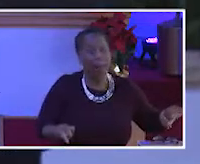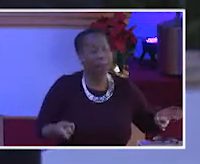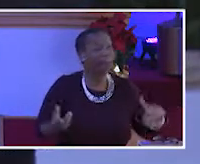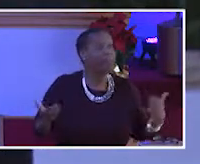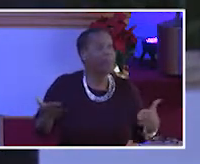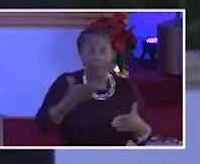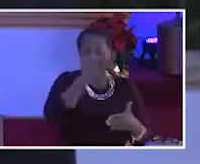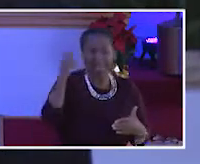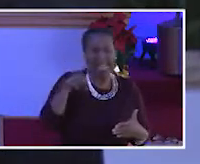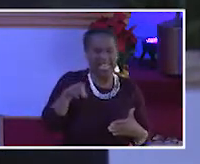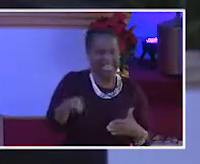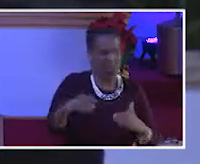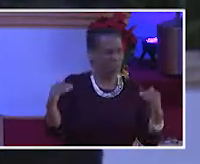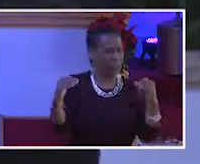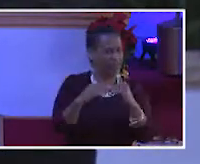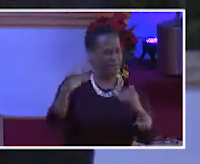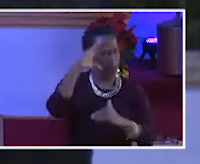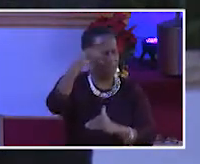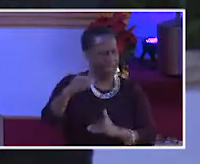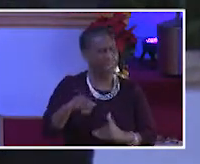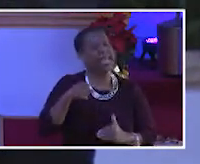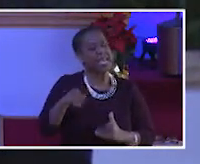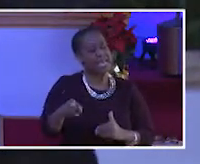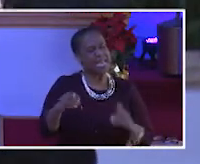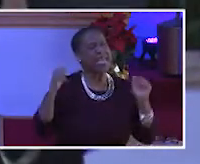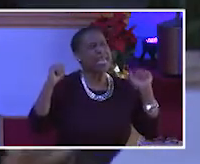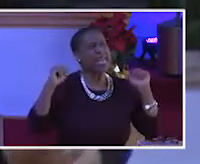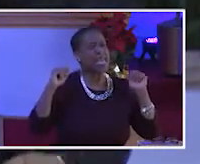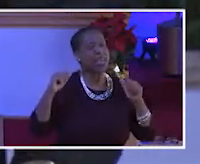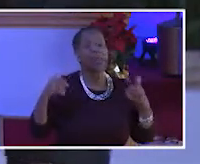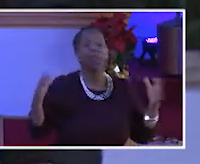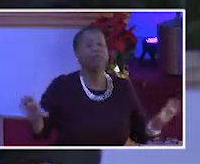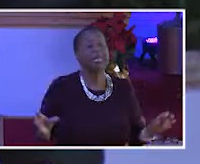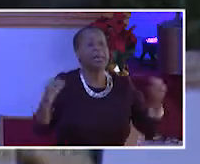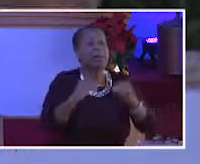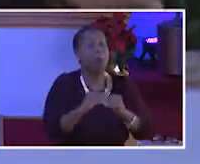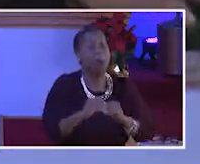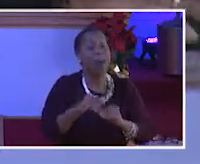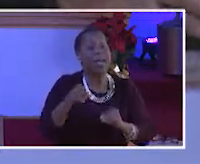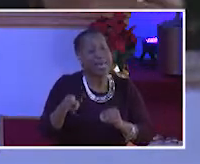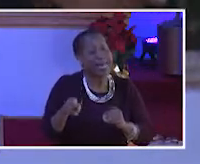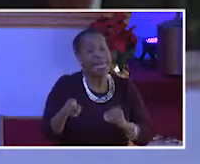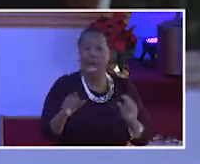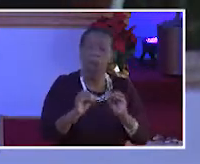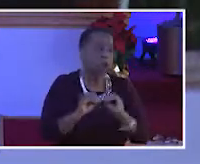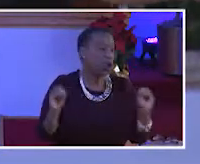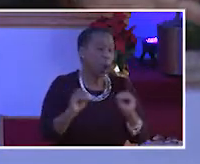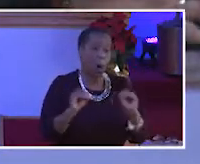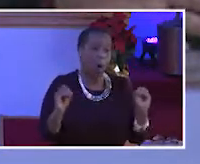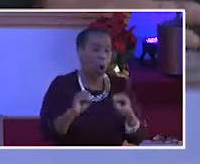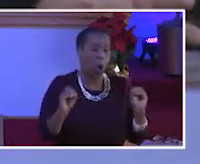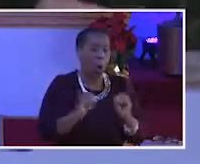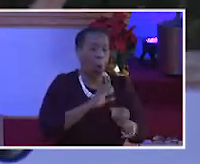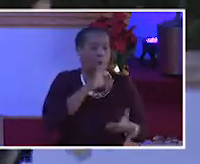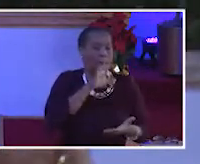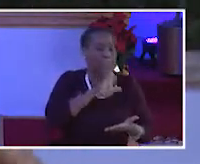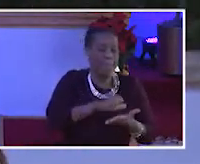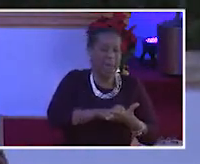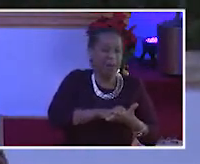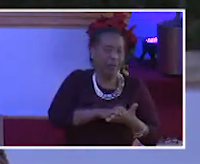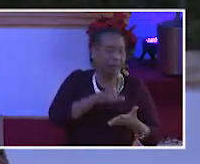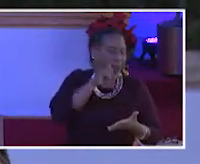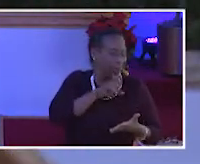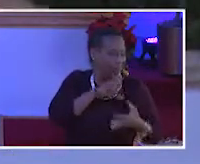because he was a just man, he even went a step further. He had no marital relations with